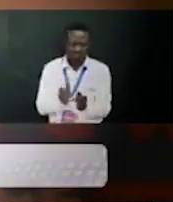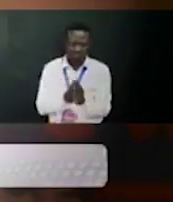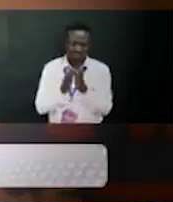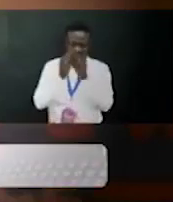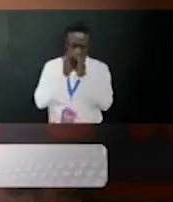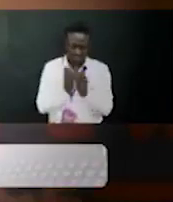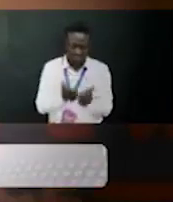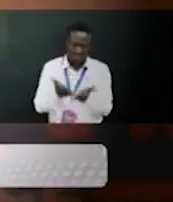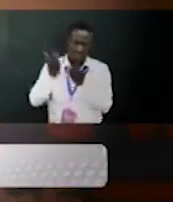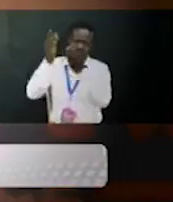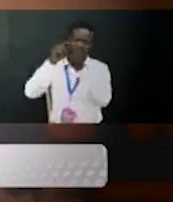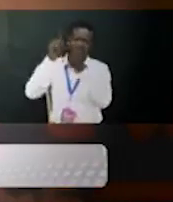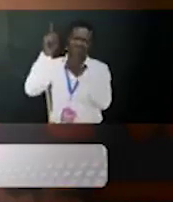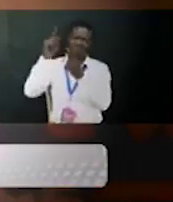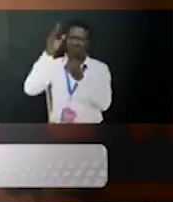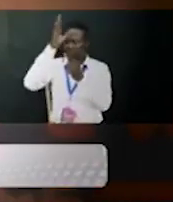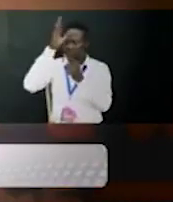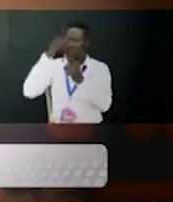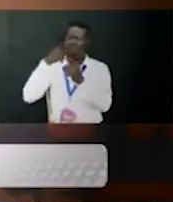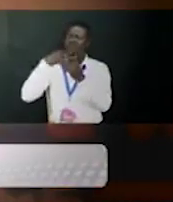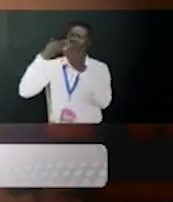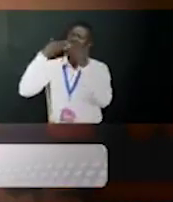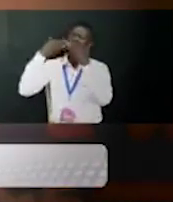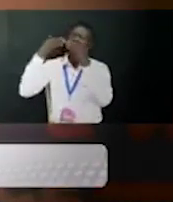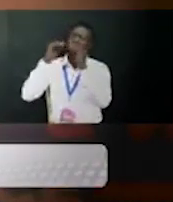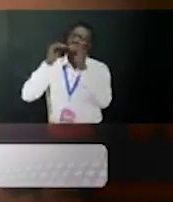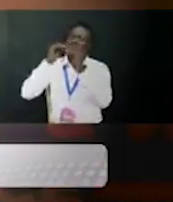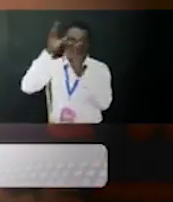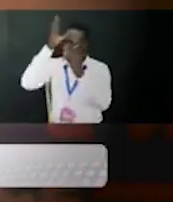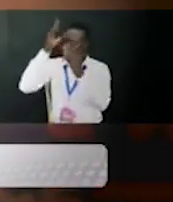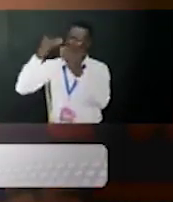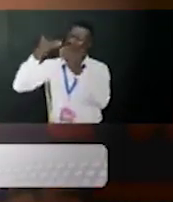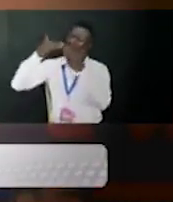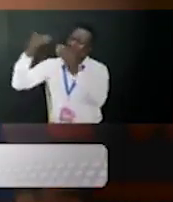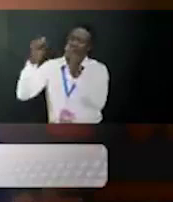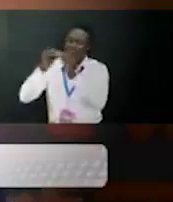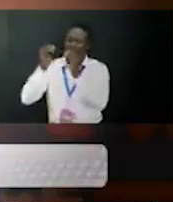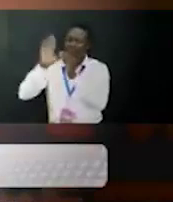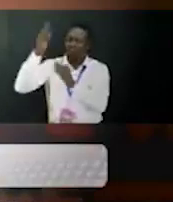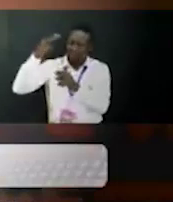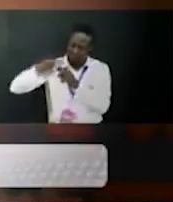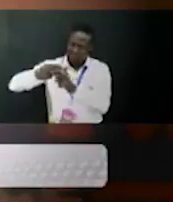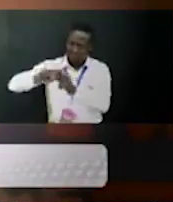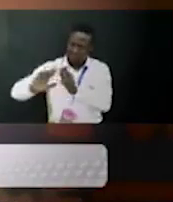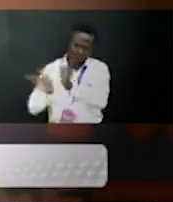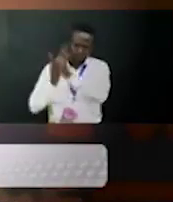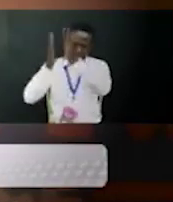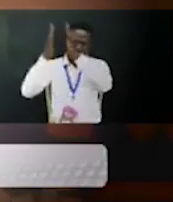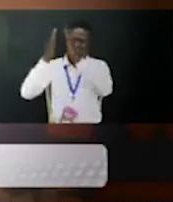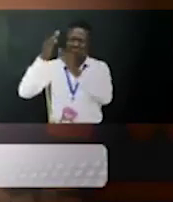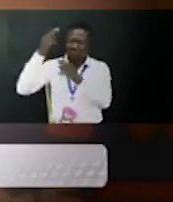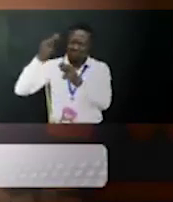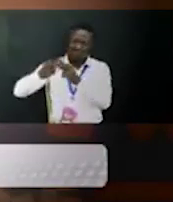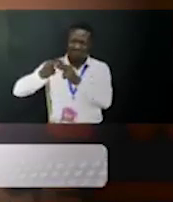worship. Father, we say thank you. Father, we say thank you. May your name be praised. May your name